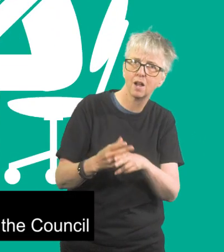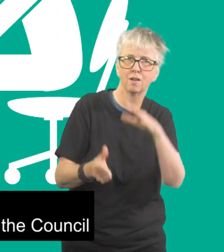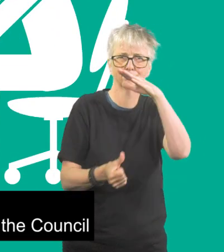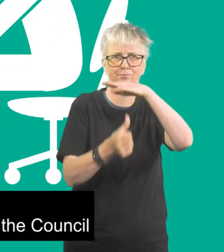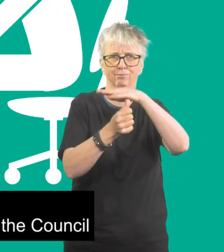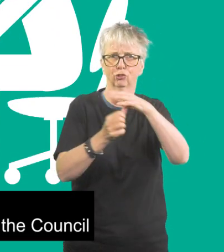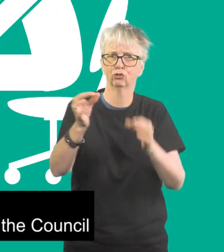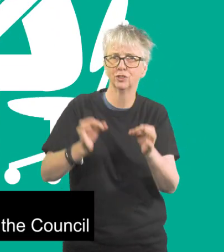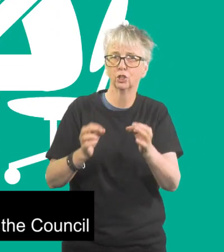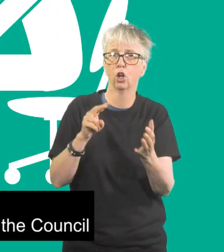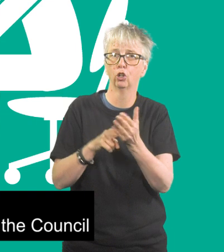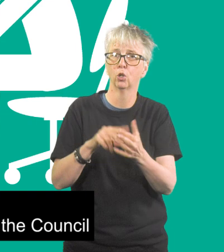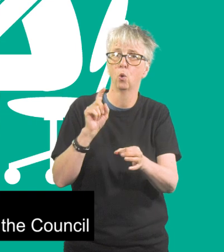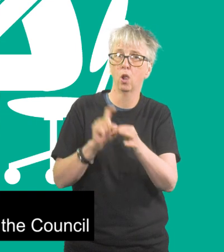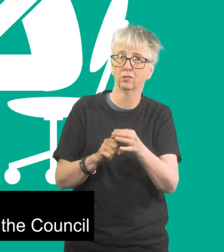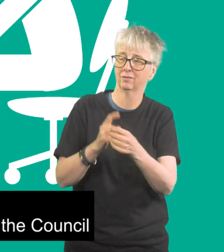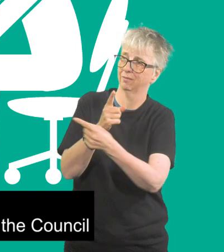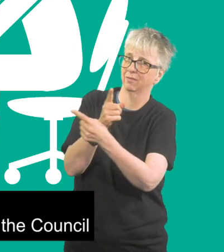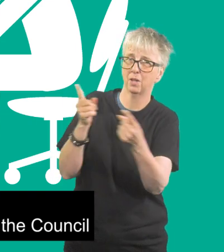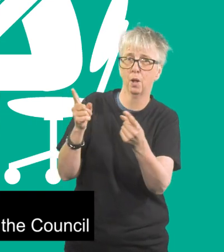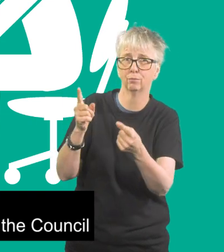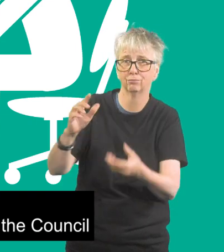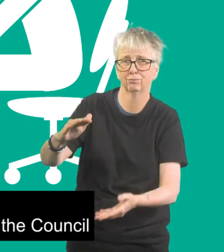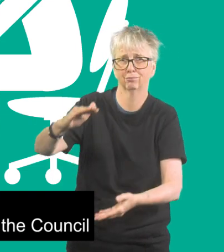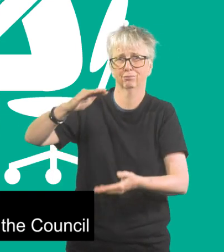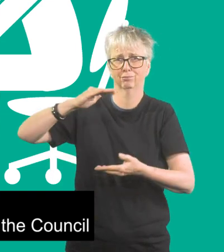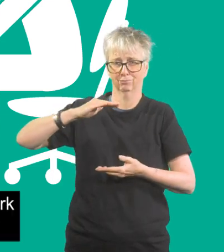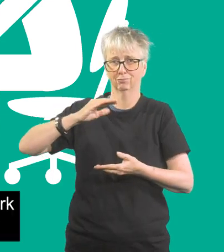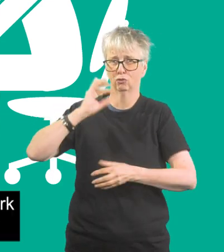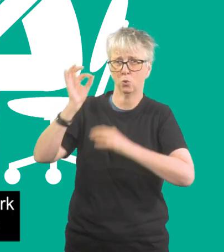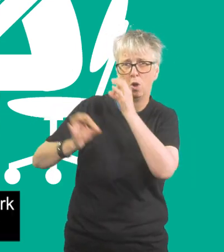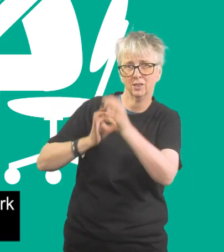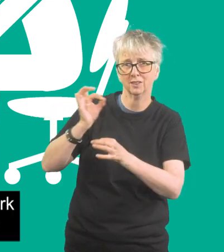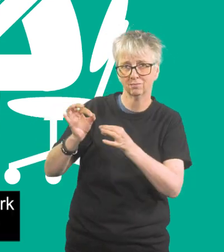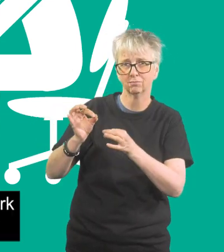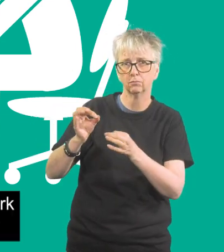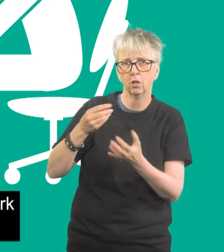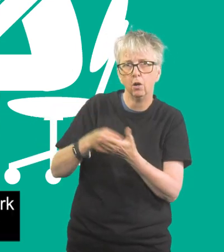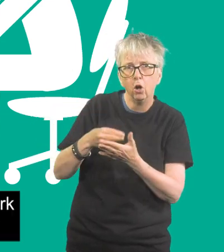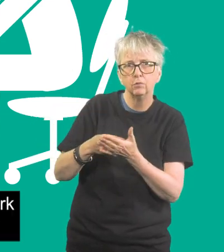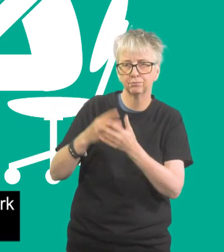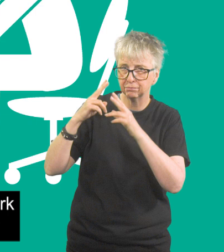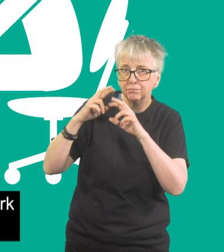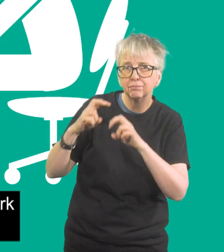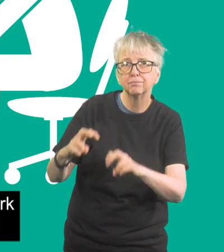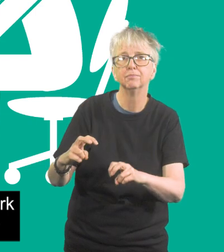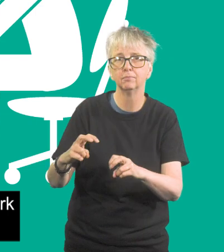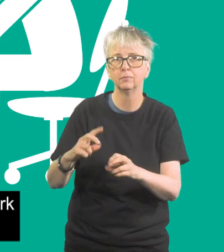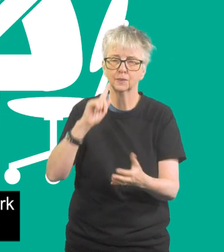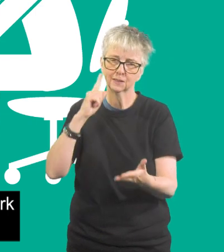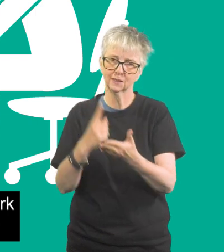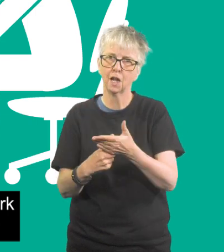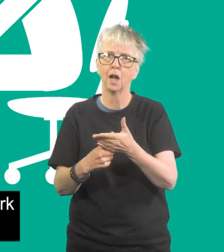Then, Adult Social Care Head of Strategic Contracts and Quality at the Council will make the decision on which work request